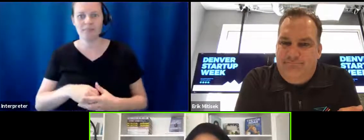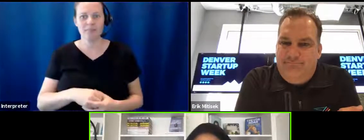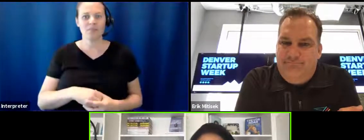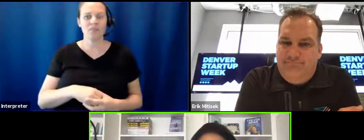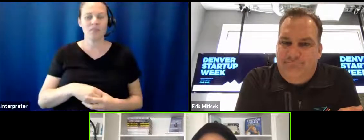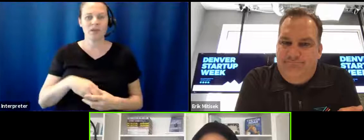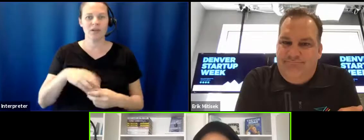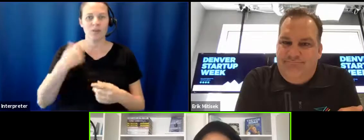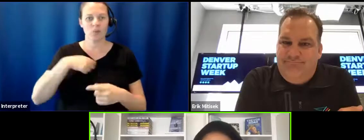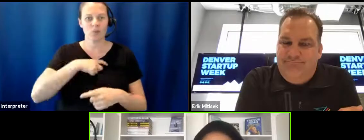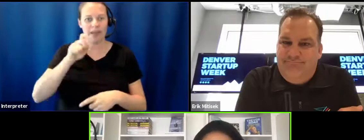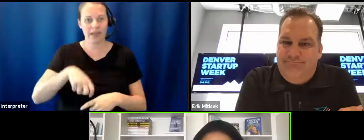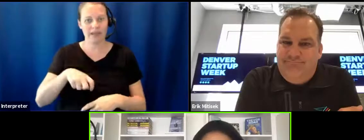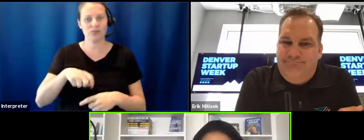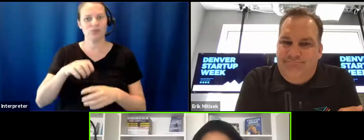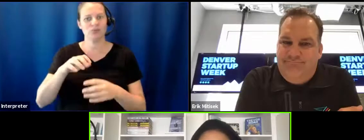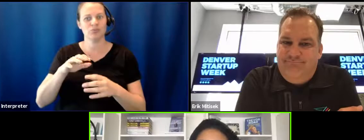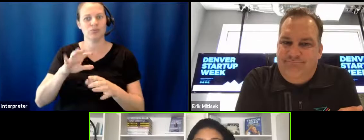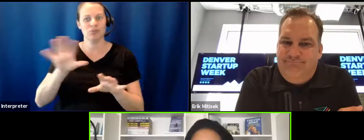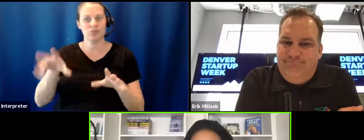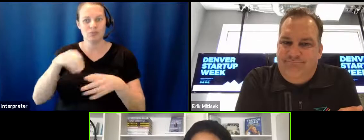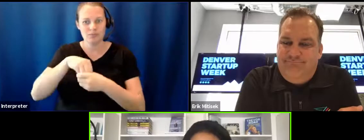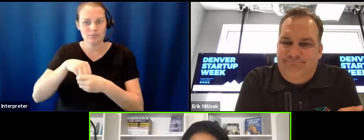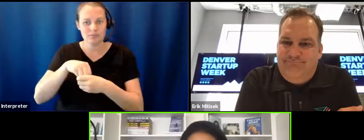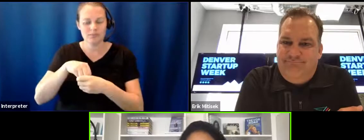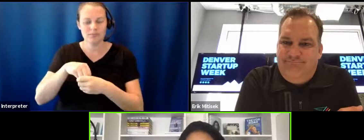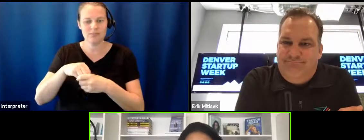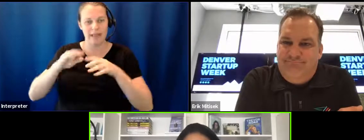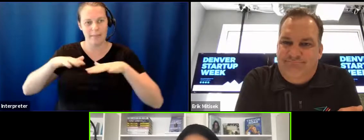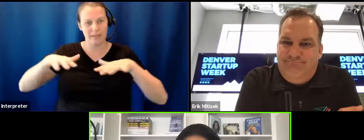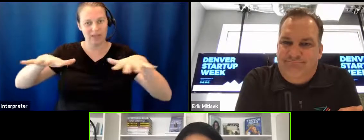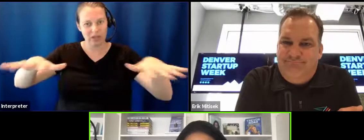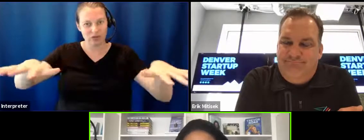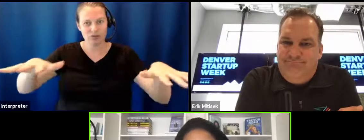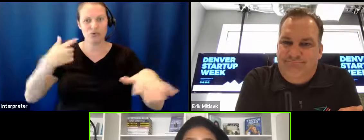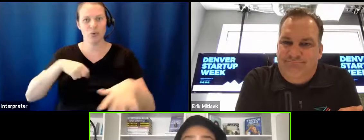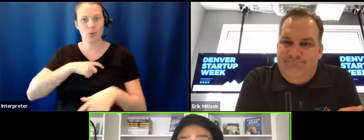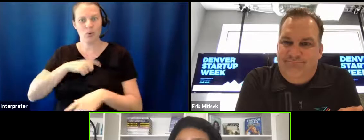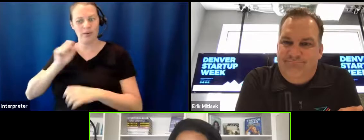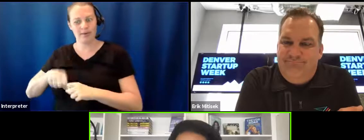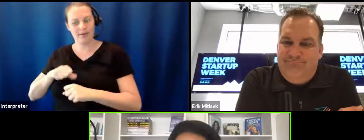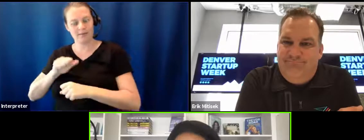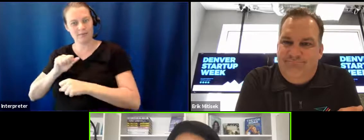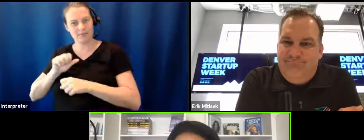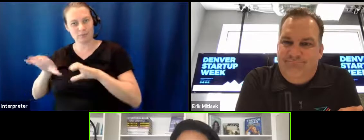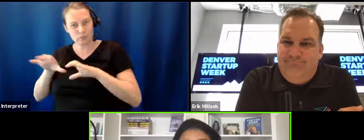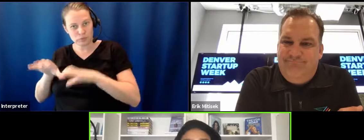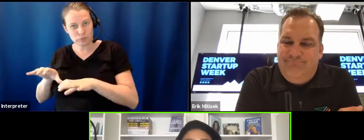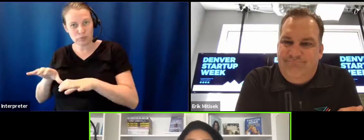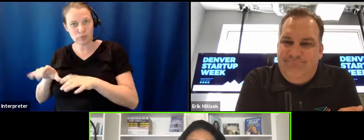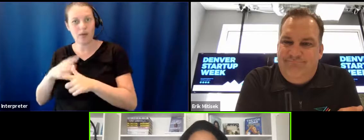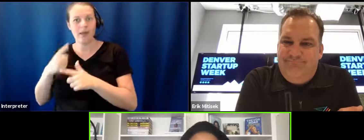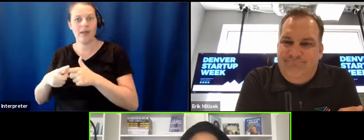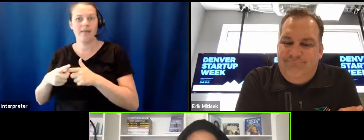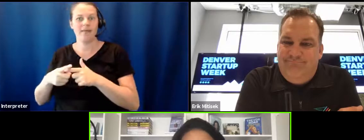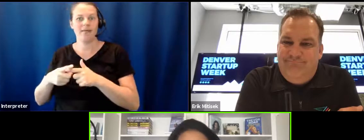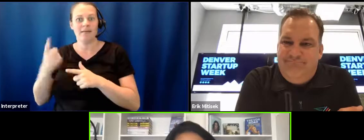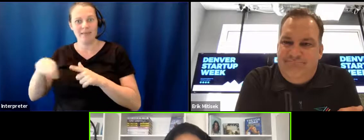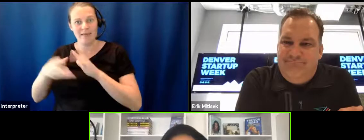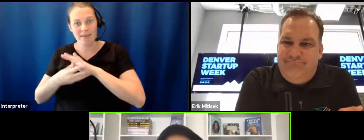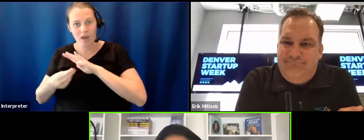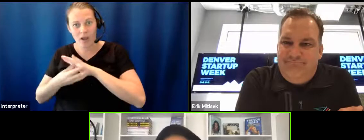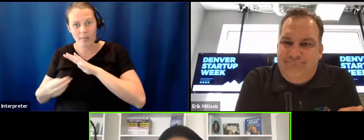in something that we can get across to others so that they can replicate it, so they can understand it, they